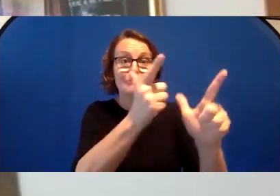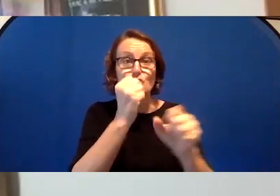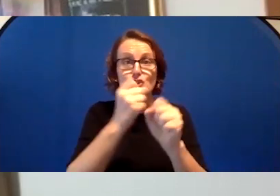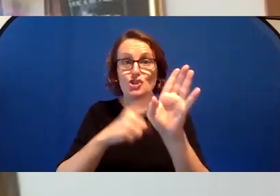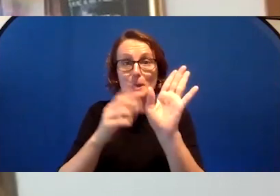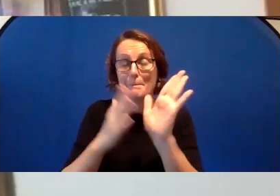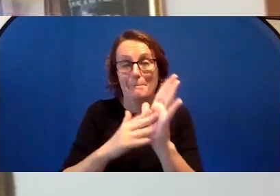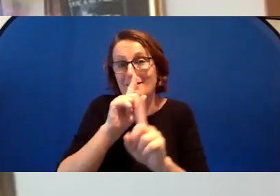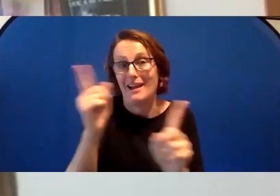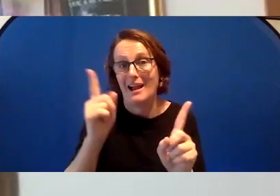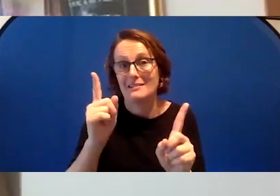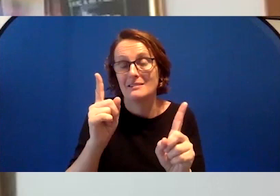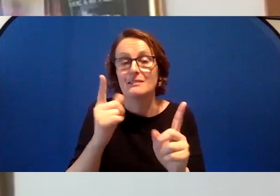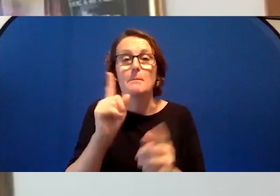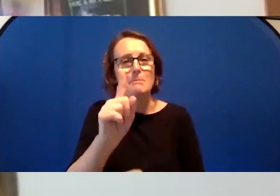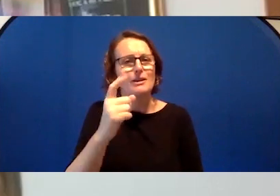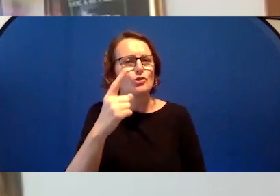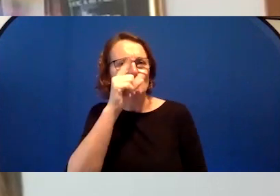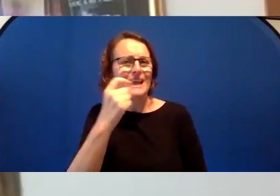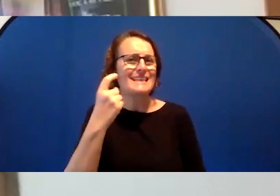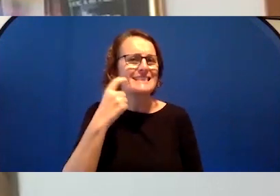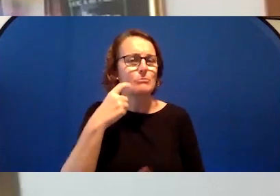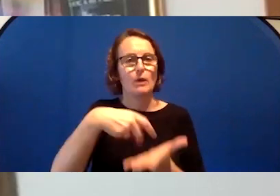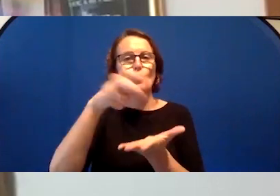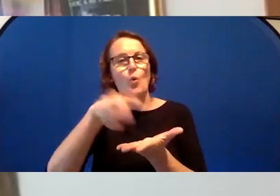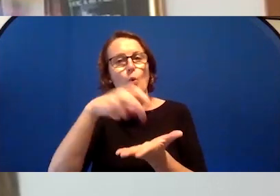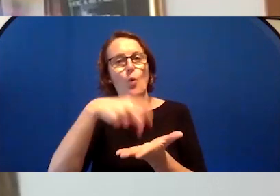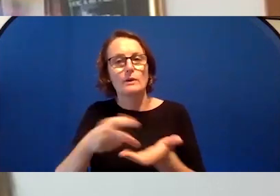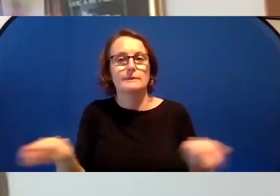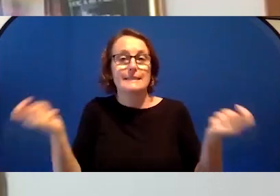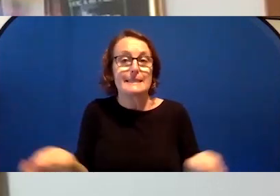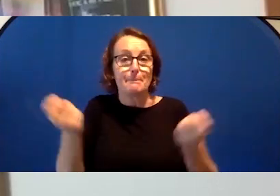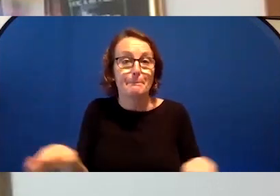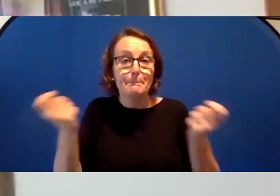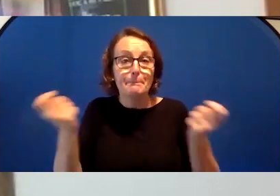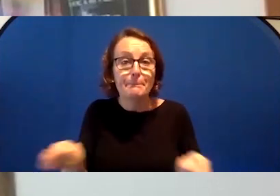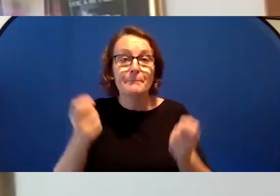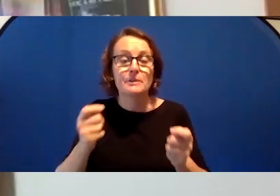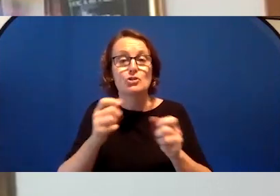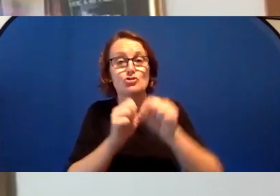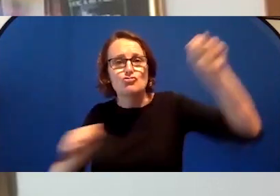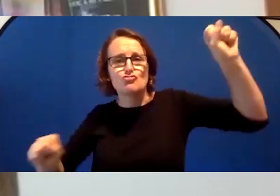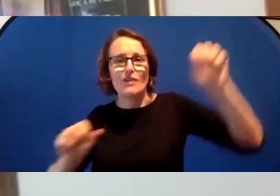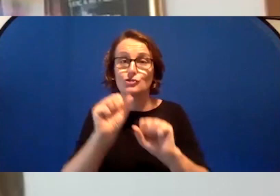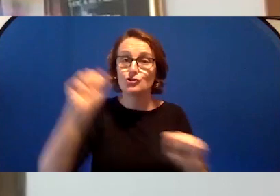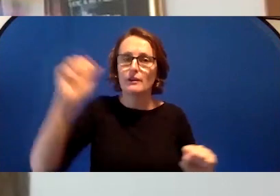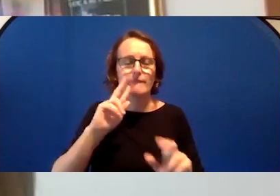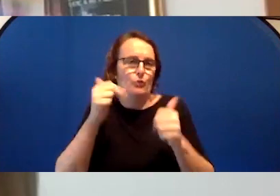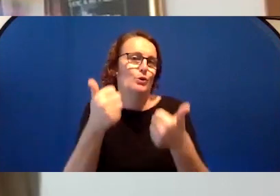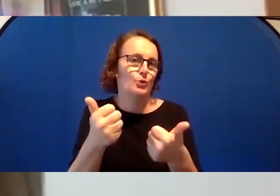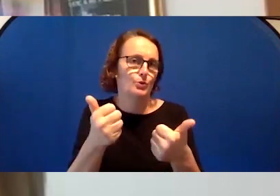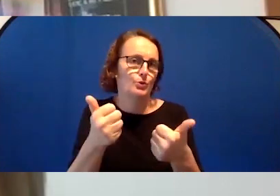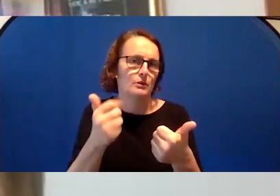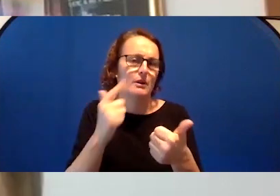buddies, but really simple things like brisk walking, skipping, even stretching are all really good. There's